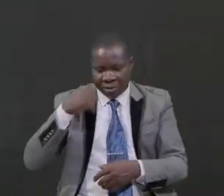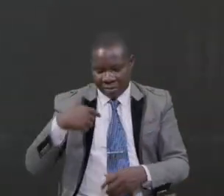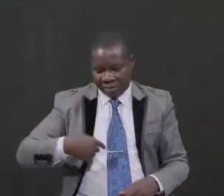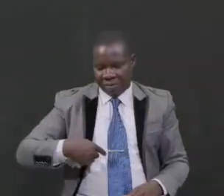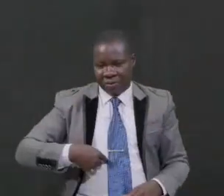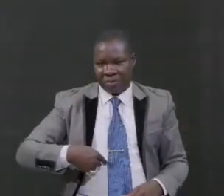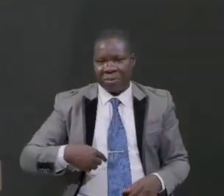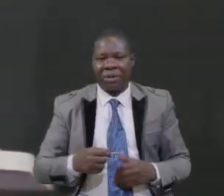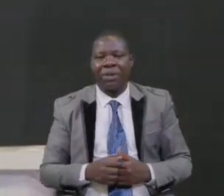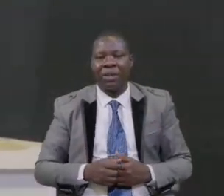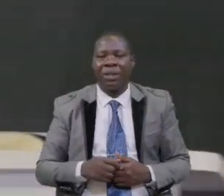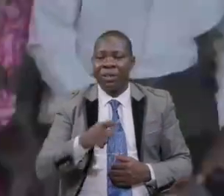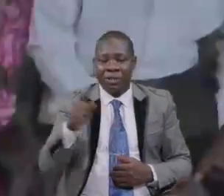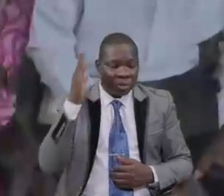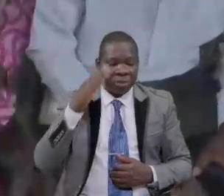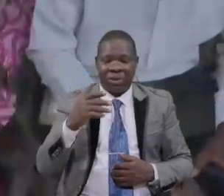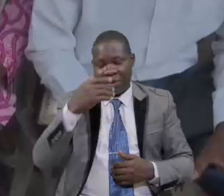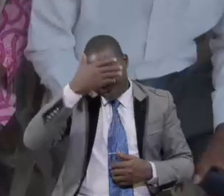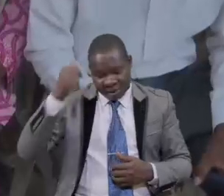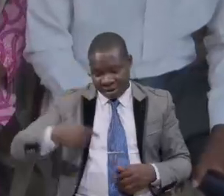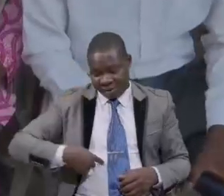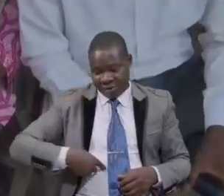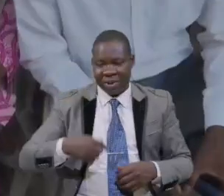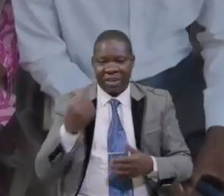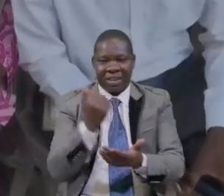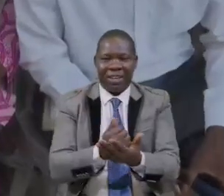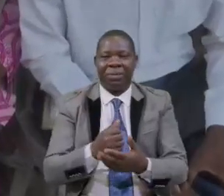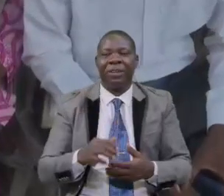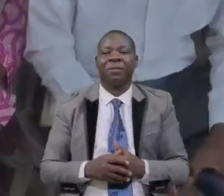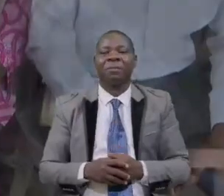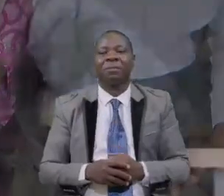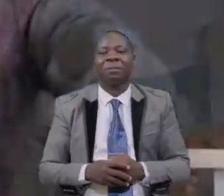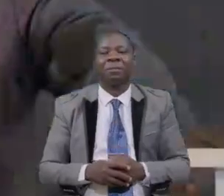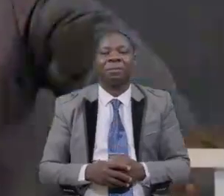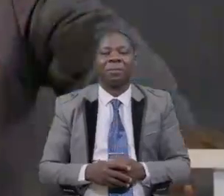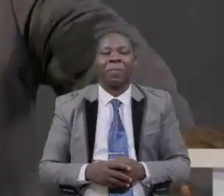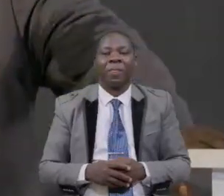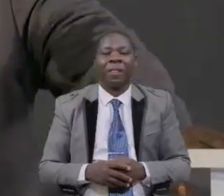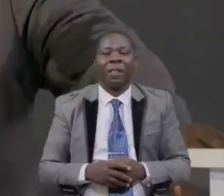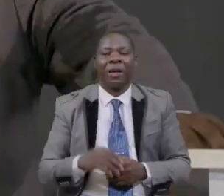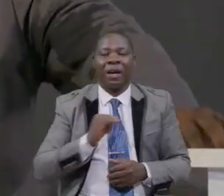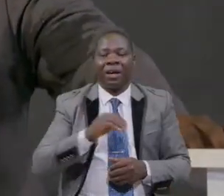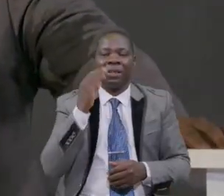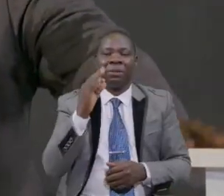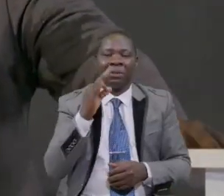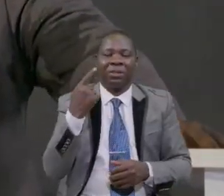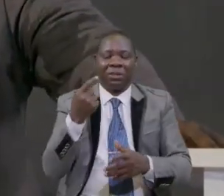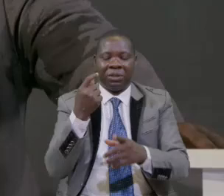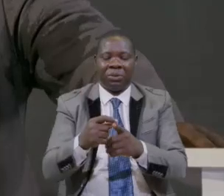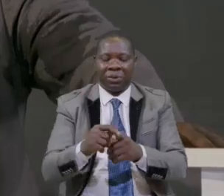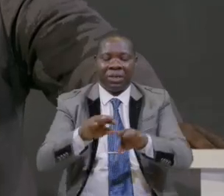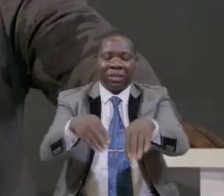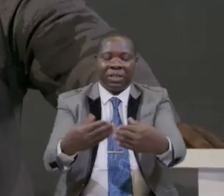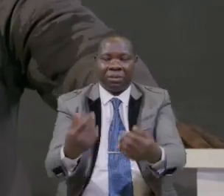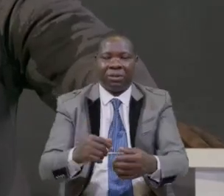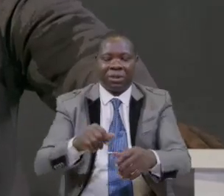You'll forget stomach. Yeah. And I preached the word and gave the altar call, and